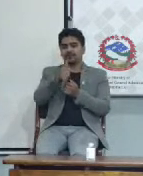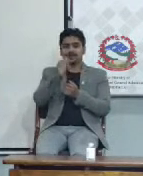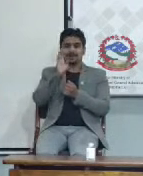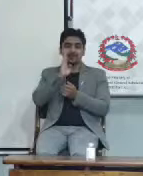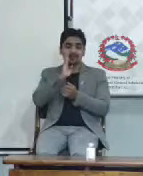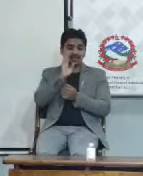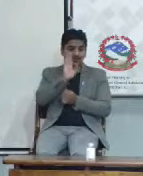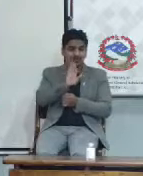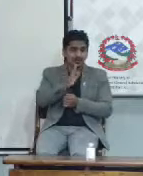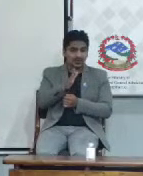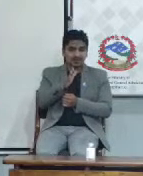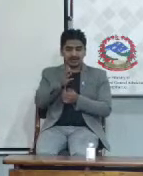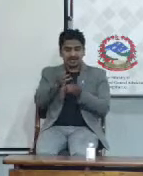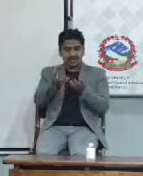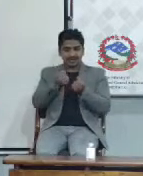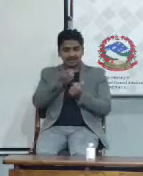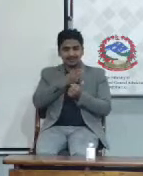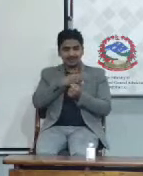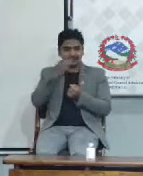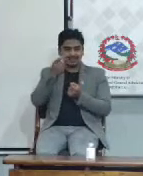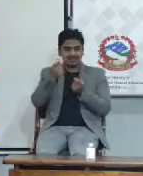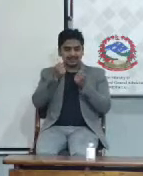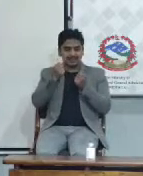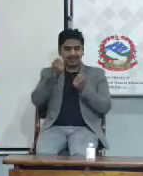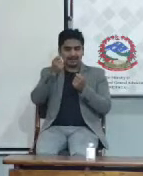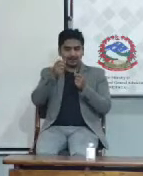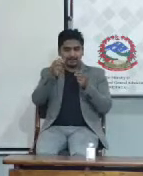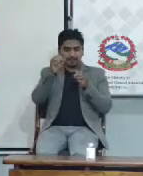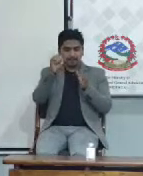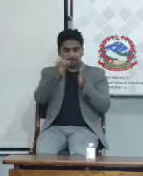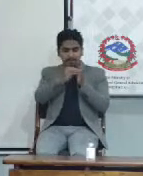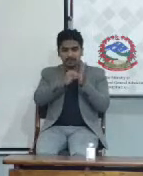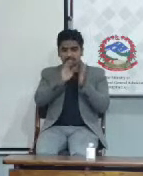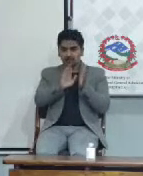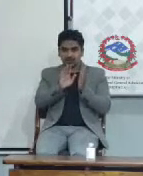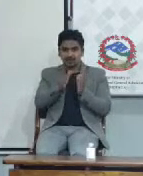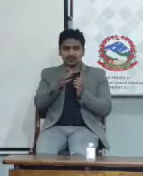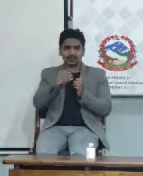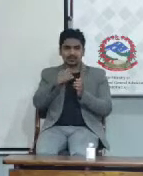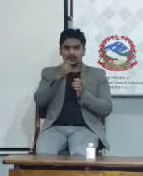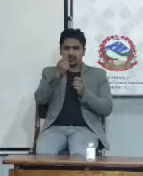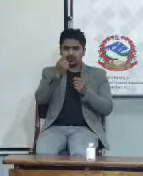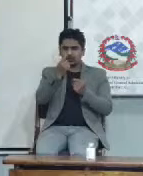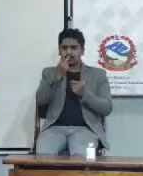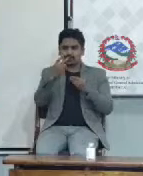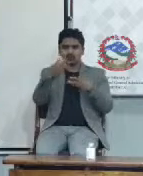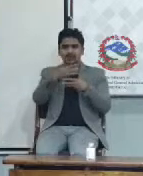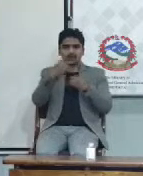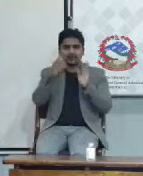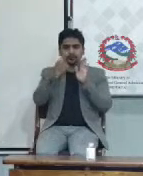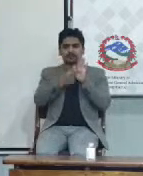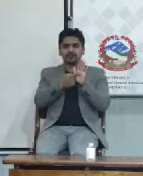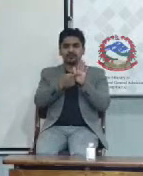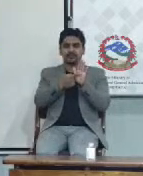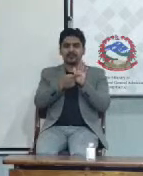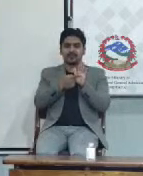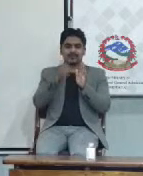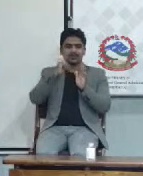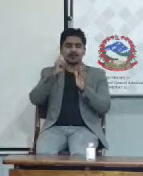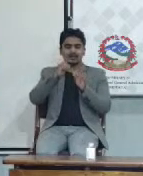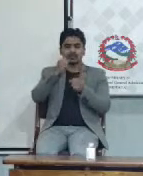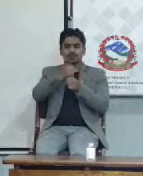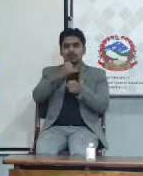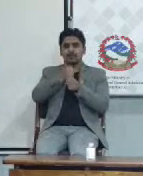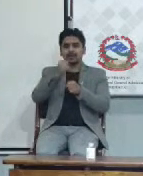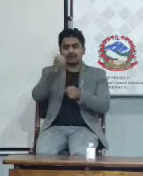recipient friendly or not, which is very useful in your day-to-day professional life. How to do that? So it can give some idea.